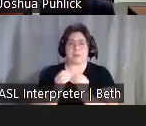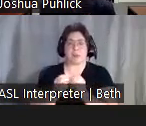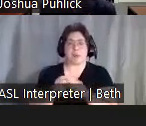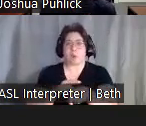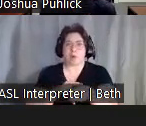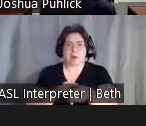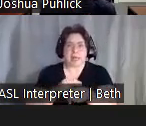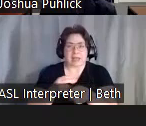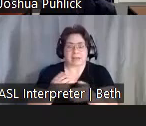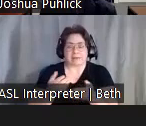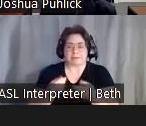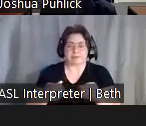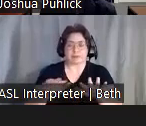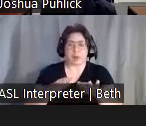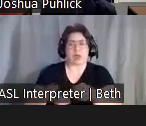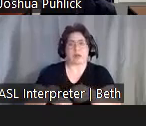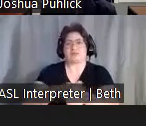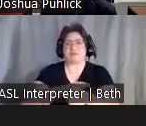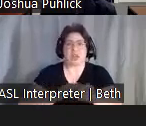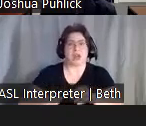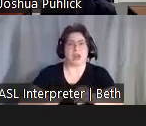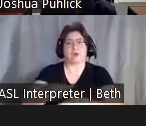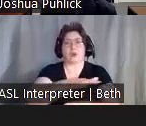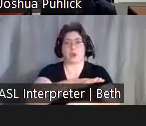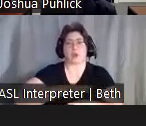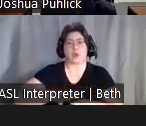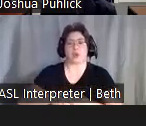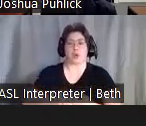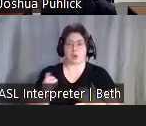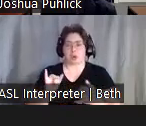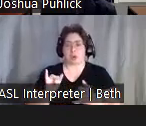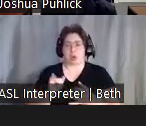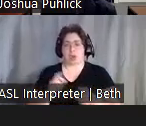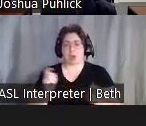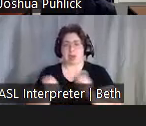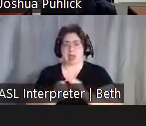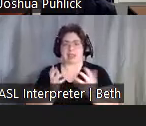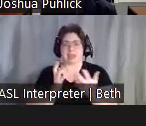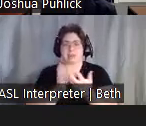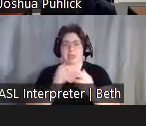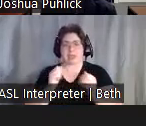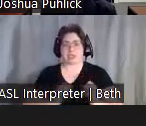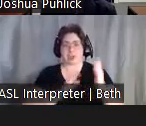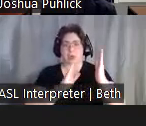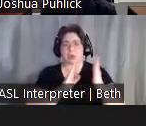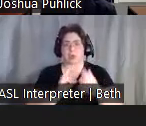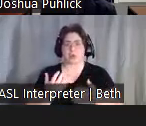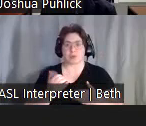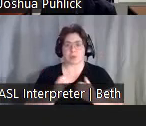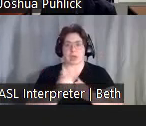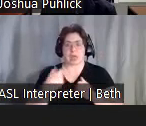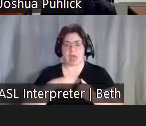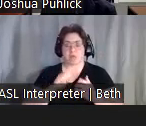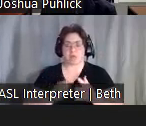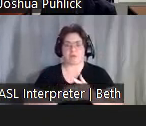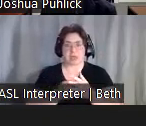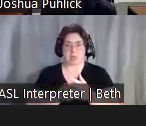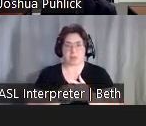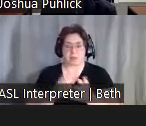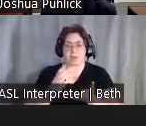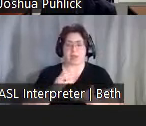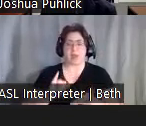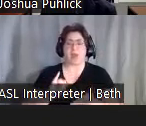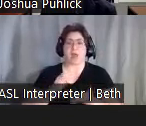moving into thinking about adaptation approaches and how we've implemented those here, the lessons we've learned,